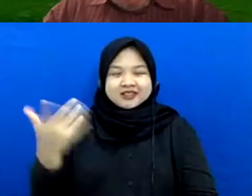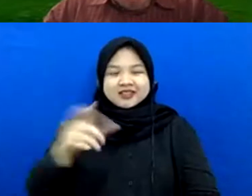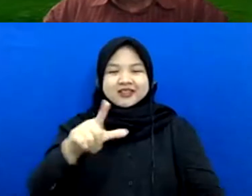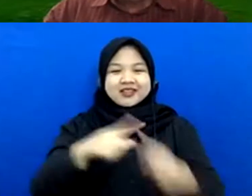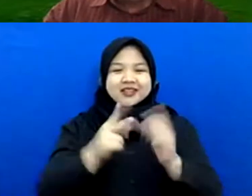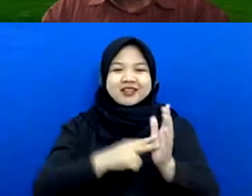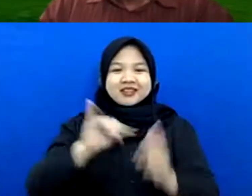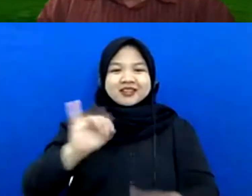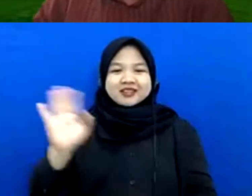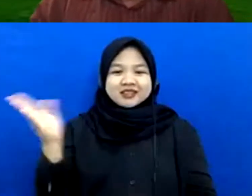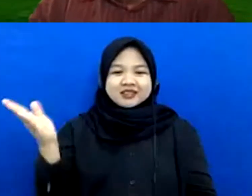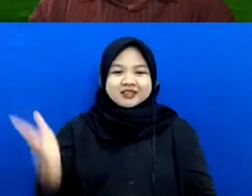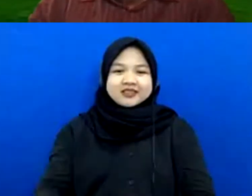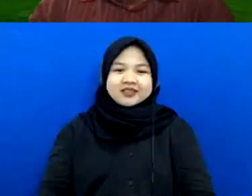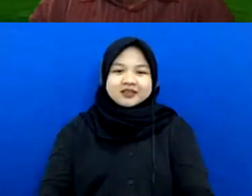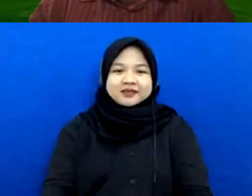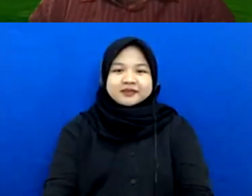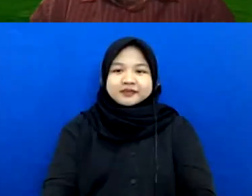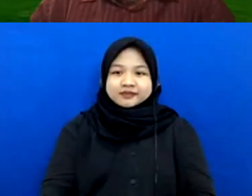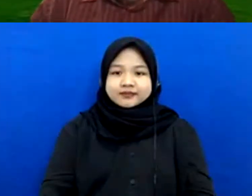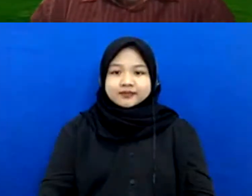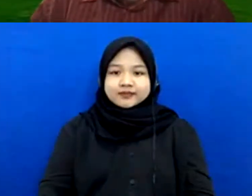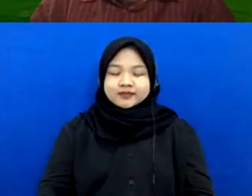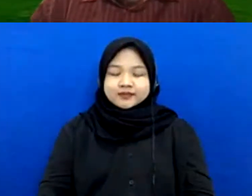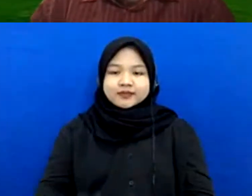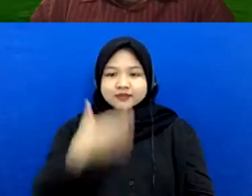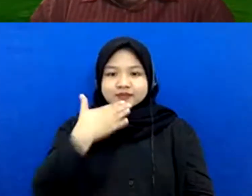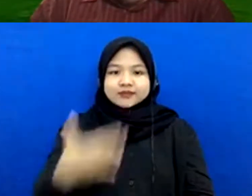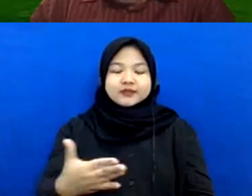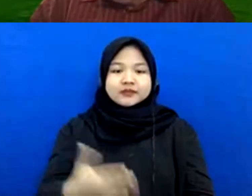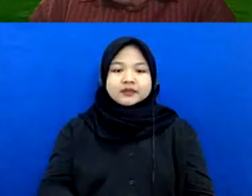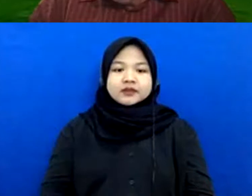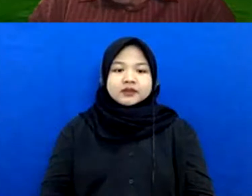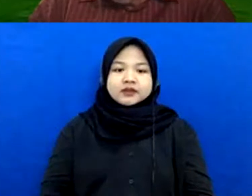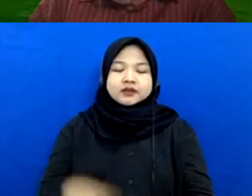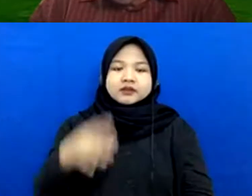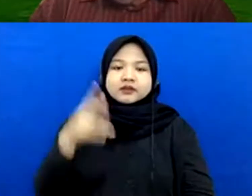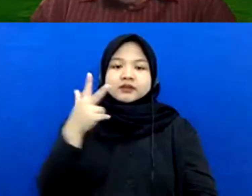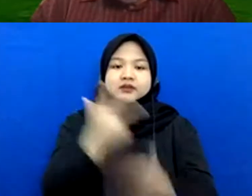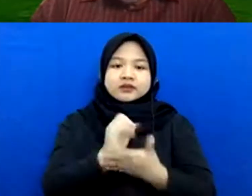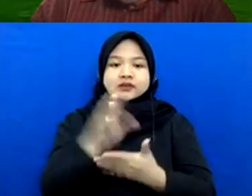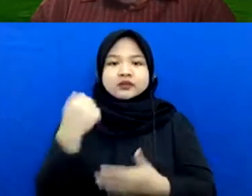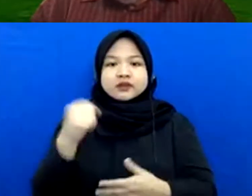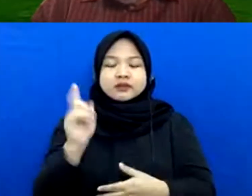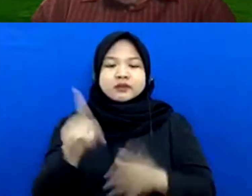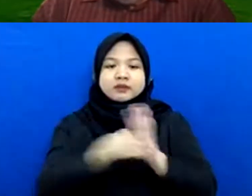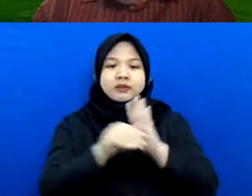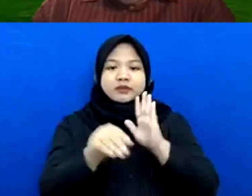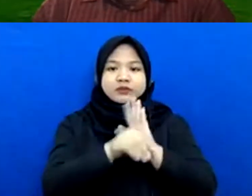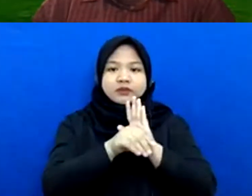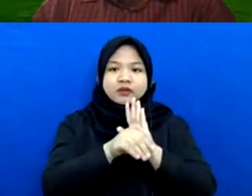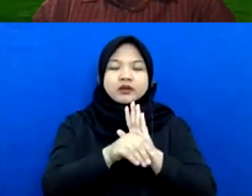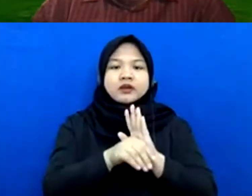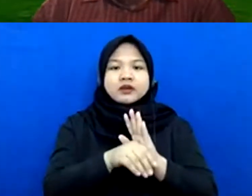please. Okay, thank you. Sorry, I don't use my camera because I'm in Papua, and